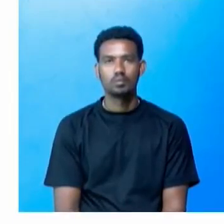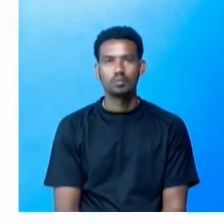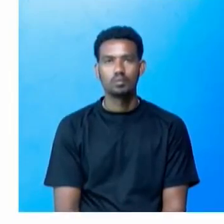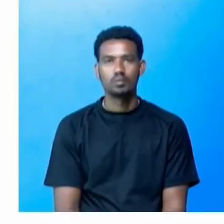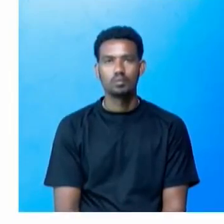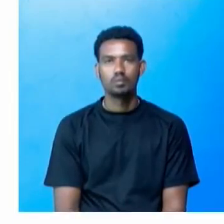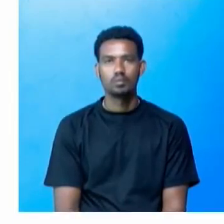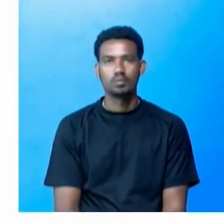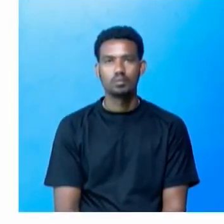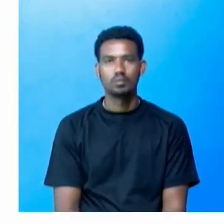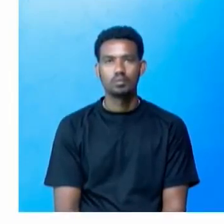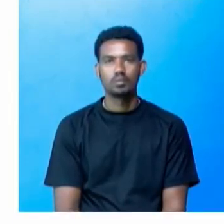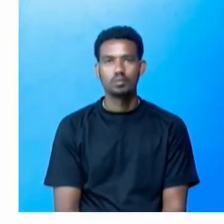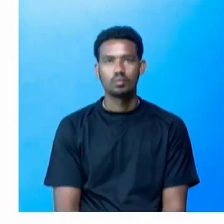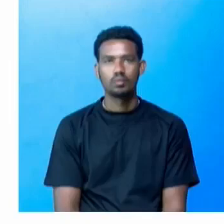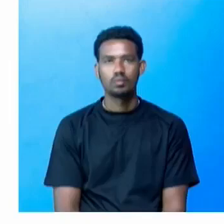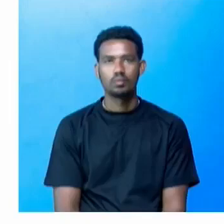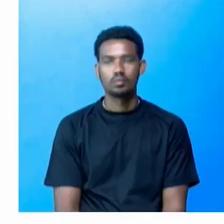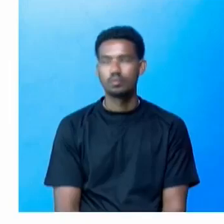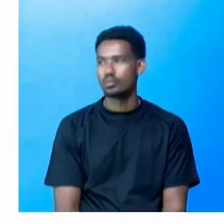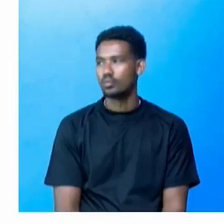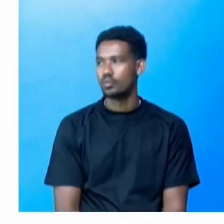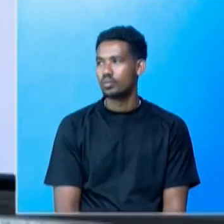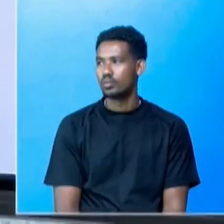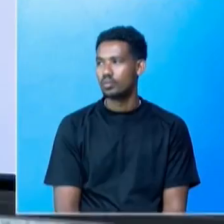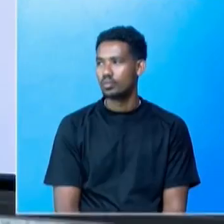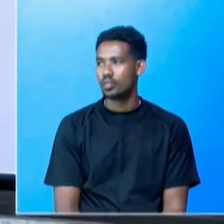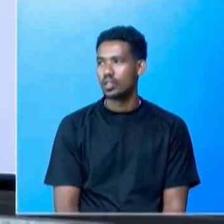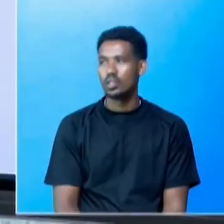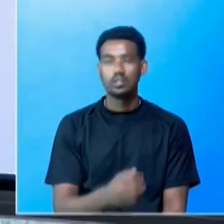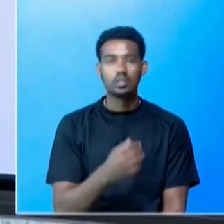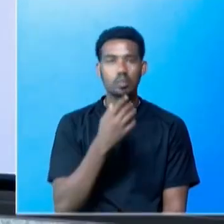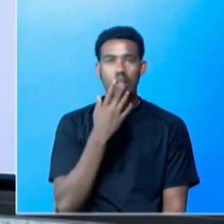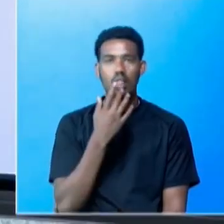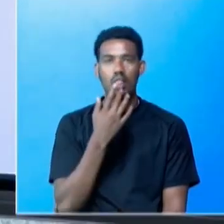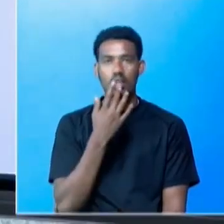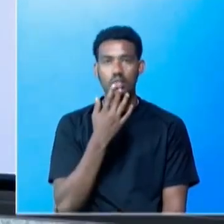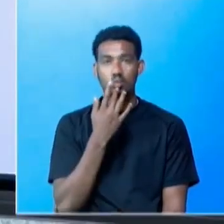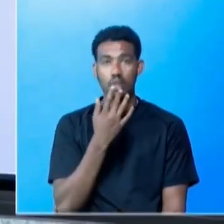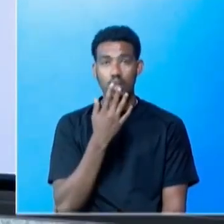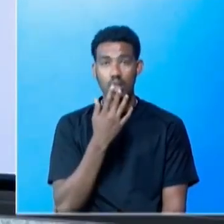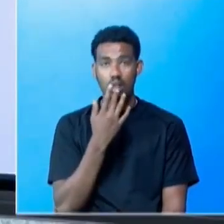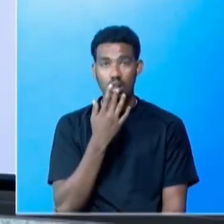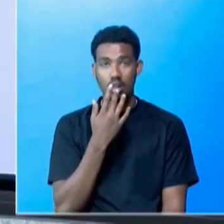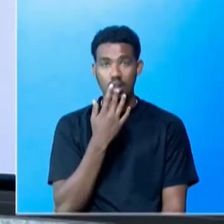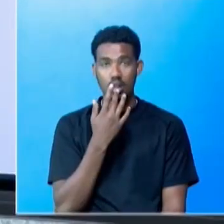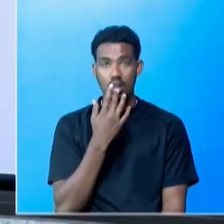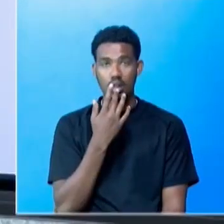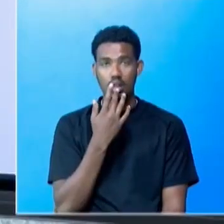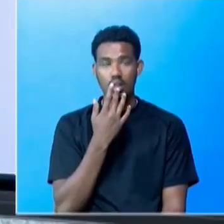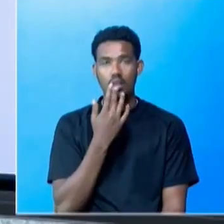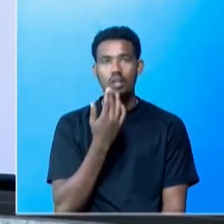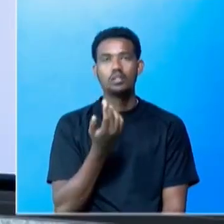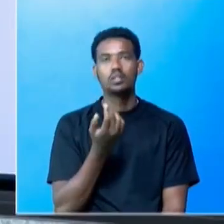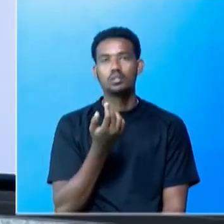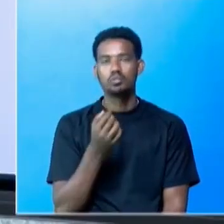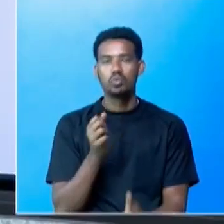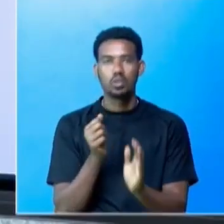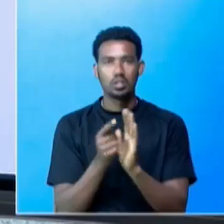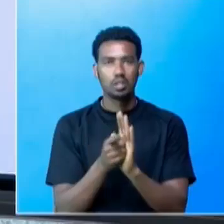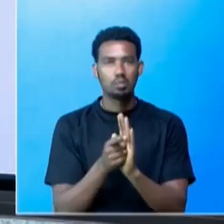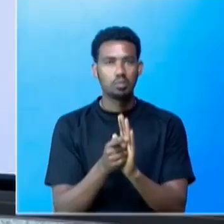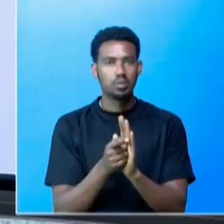sweet. Here is an example of smell. We can say fresh, and also it smells